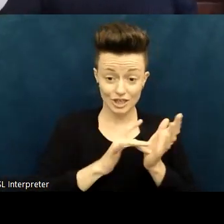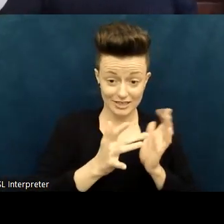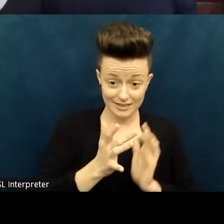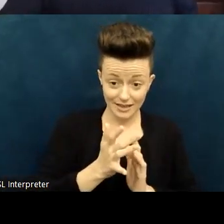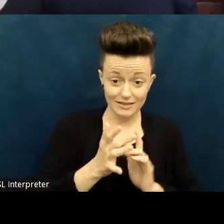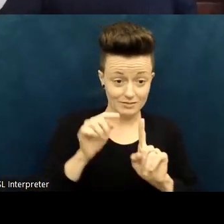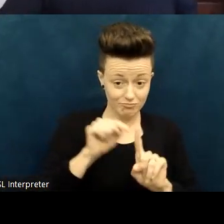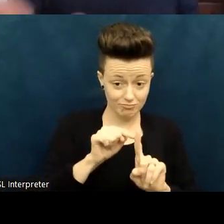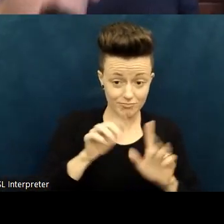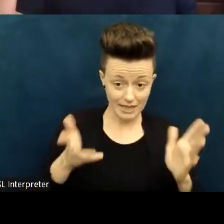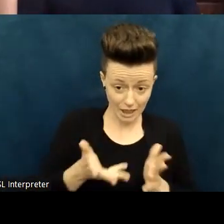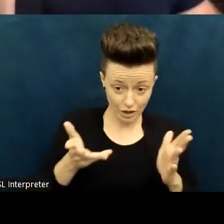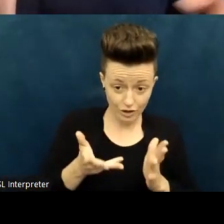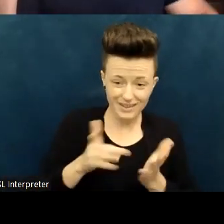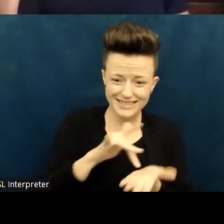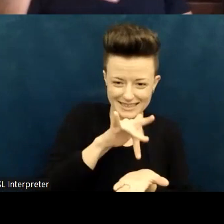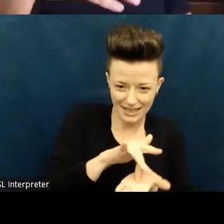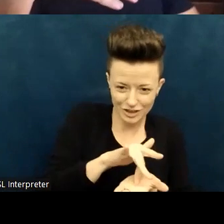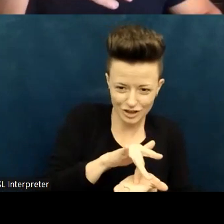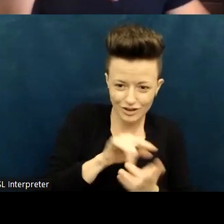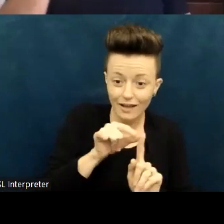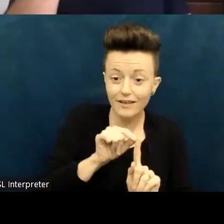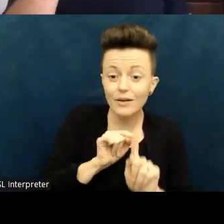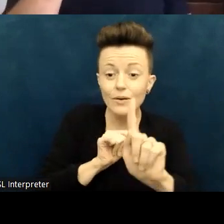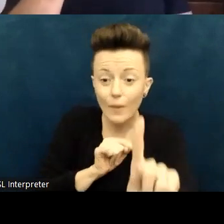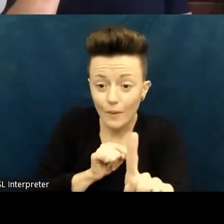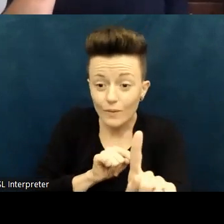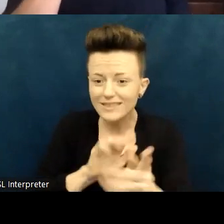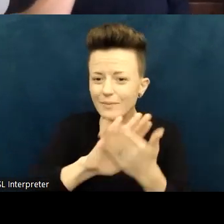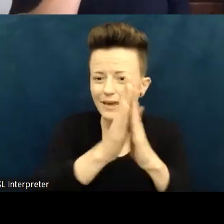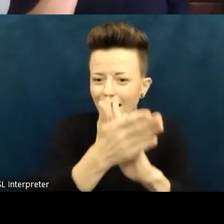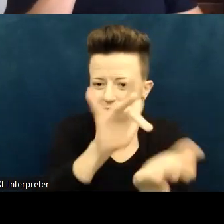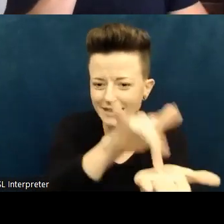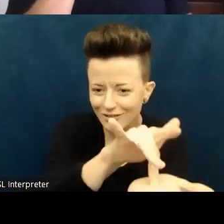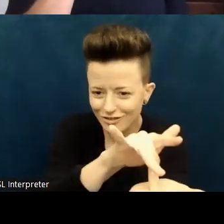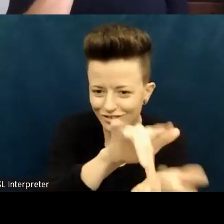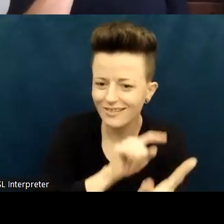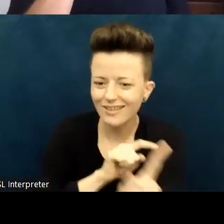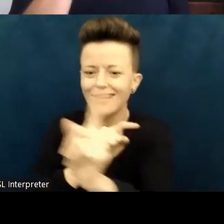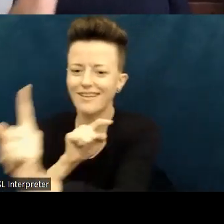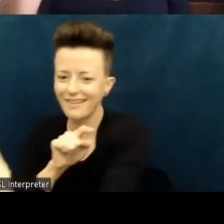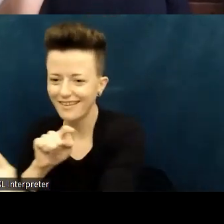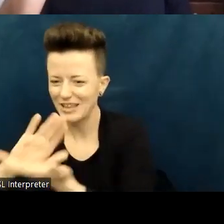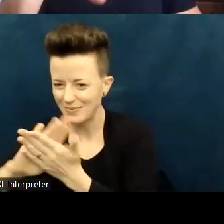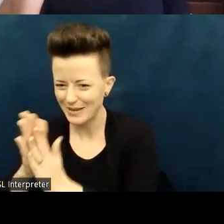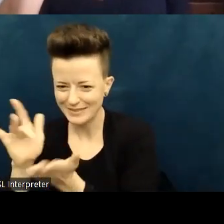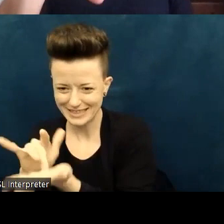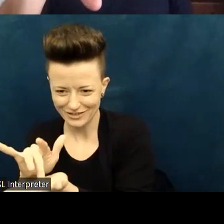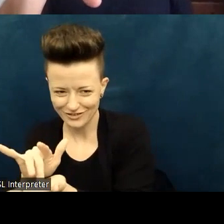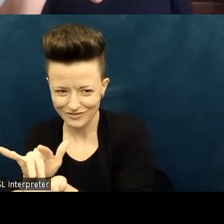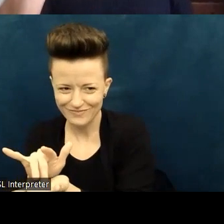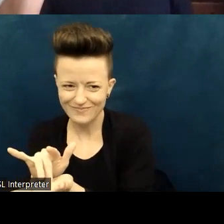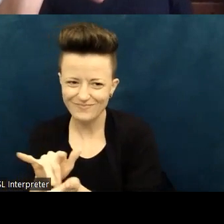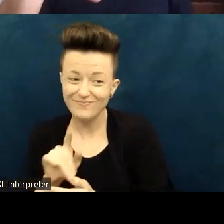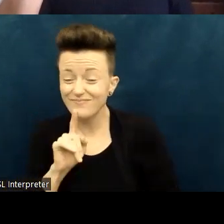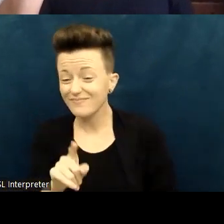God's activity. We tend to marginalize people as well. This next slide has 5 different